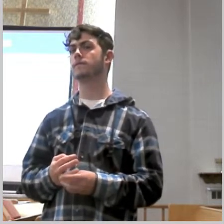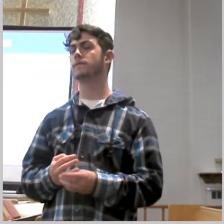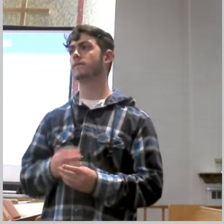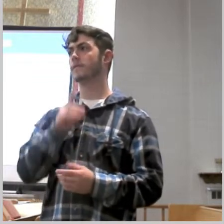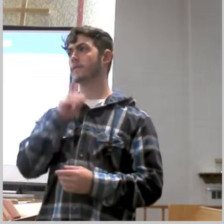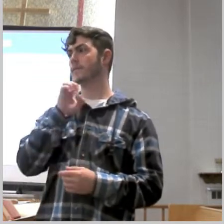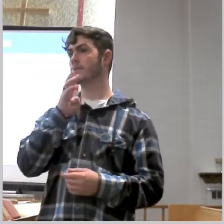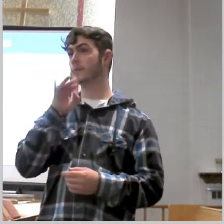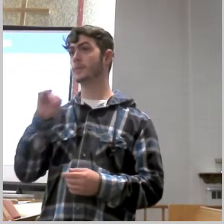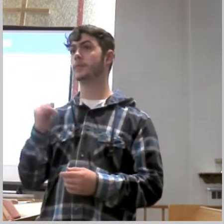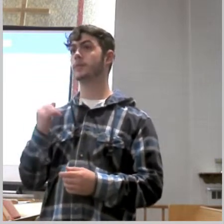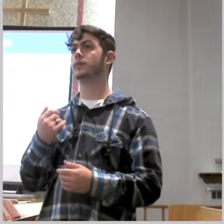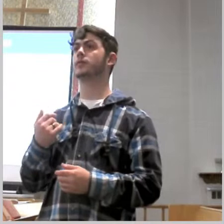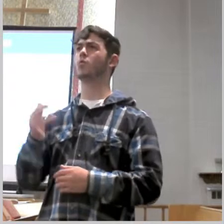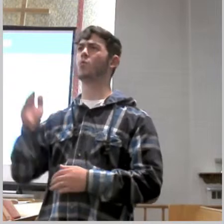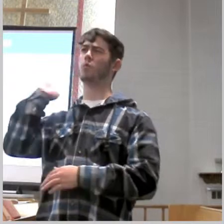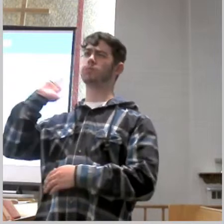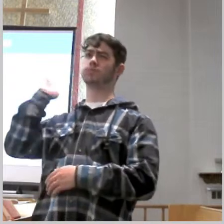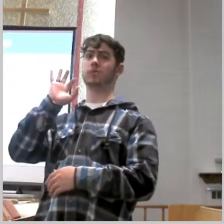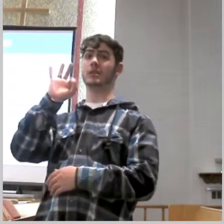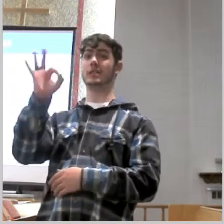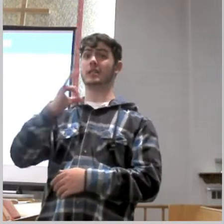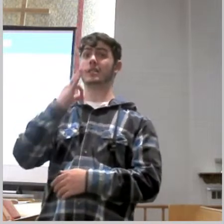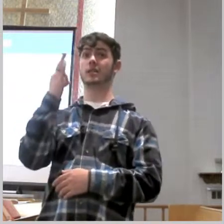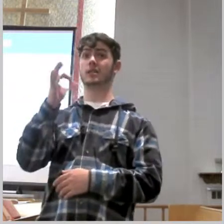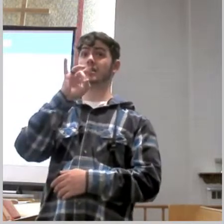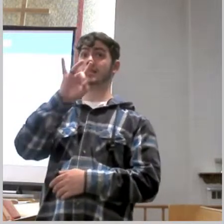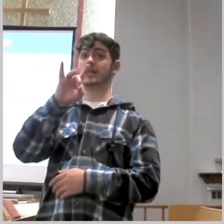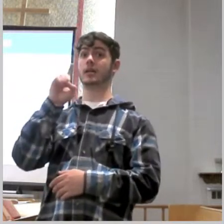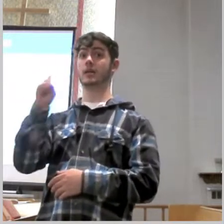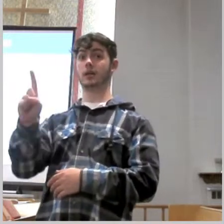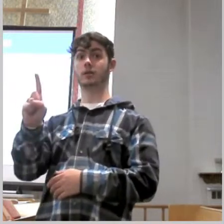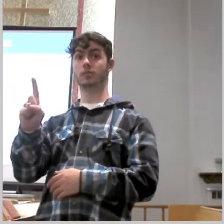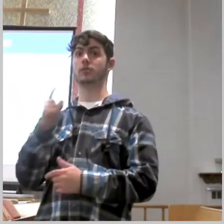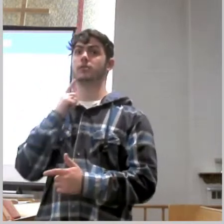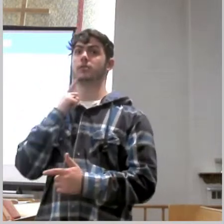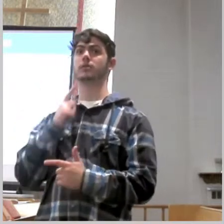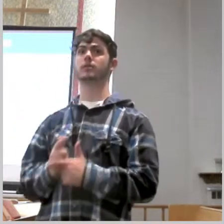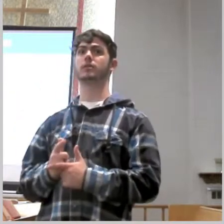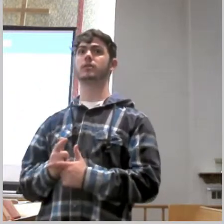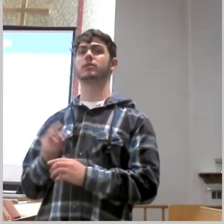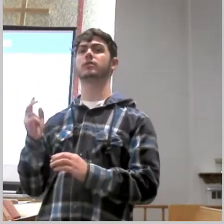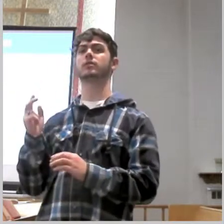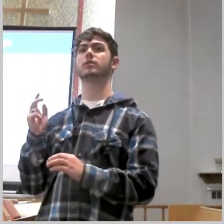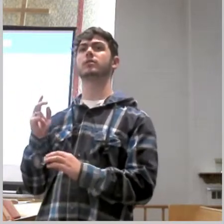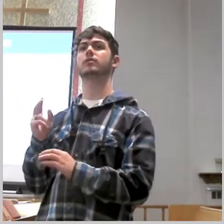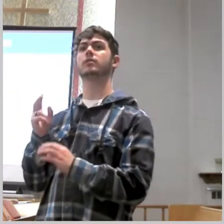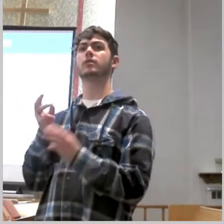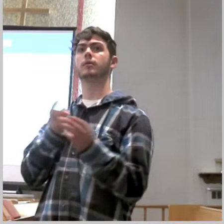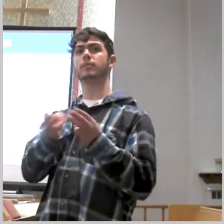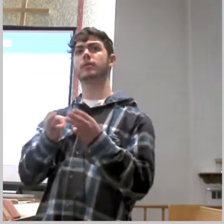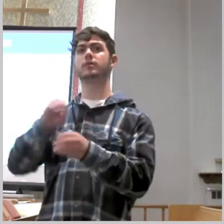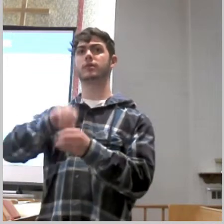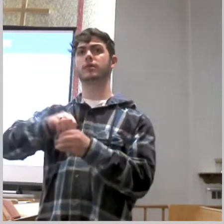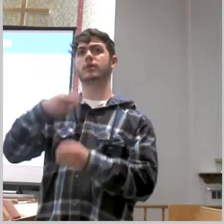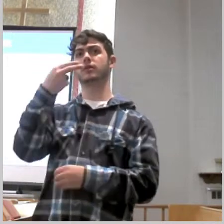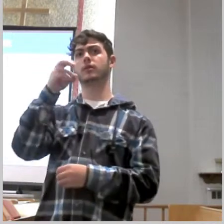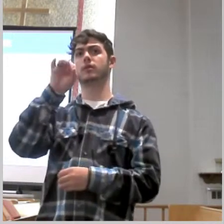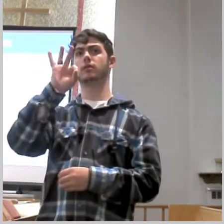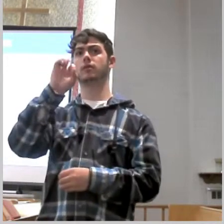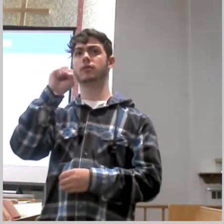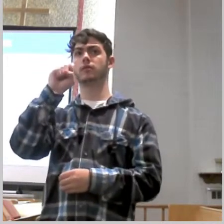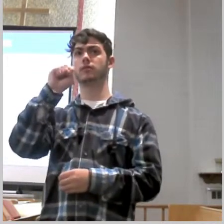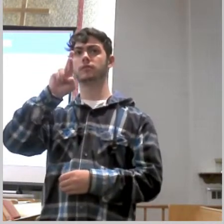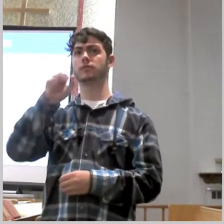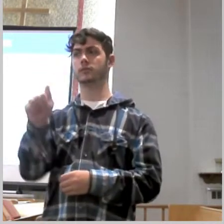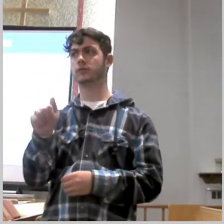Debbie was one of the sisters back in 1981, part of the Hofstra ministry, and through her door knocking is actually